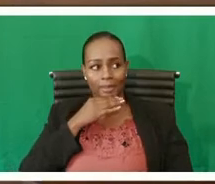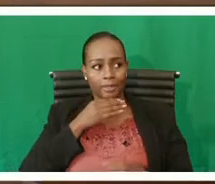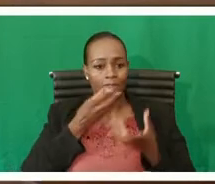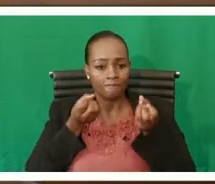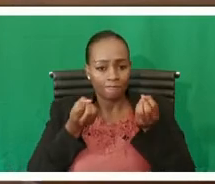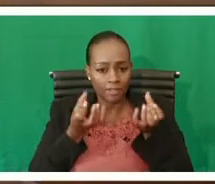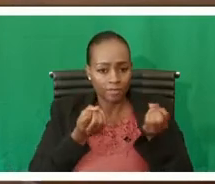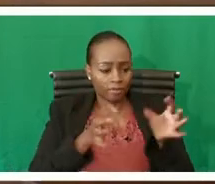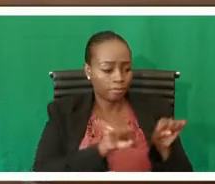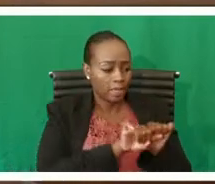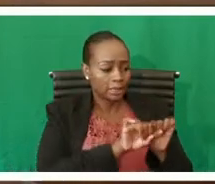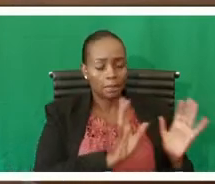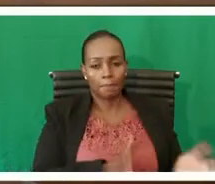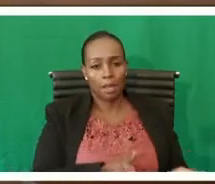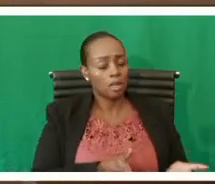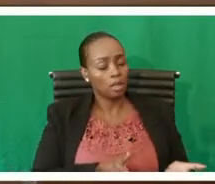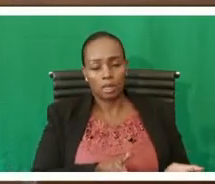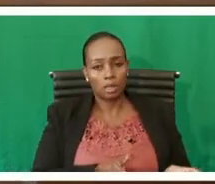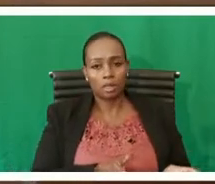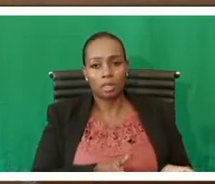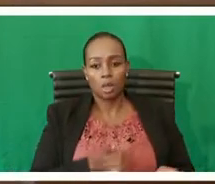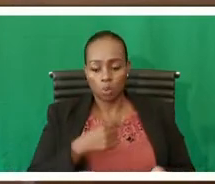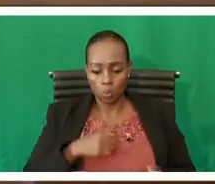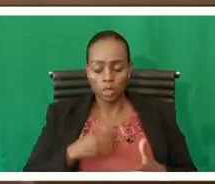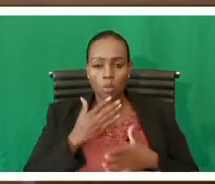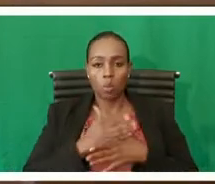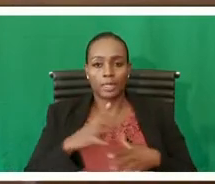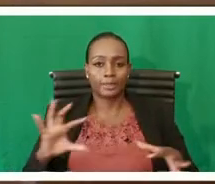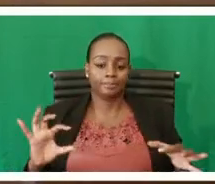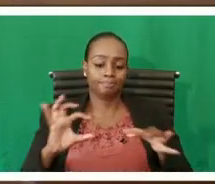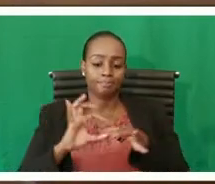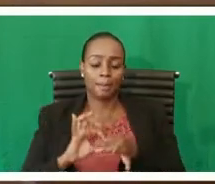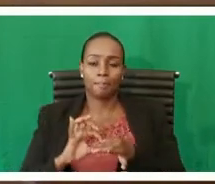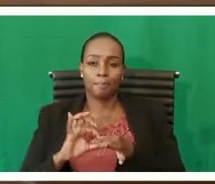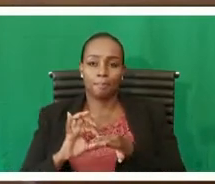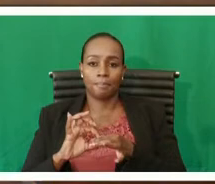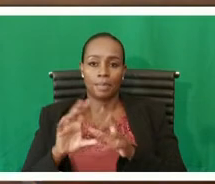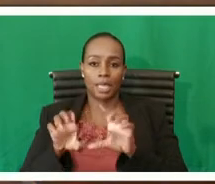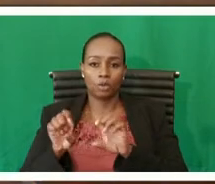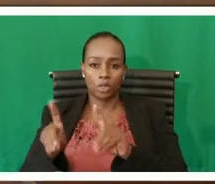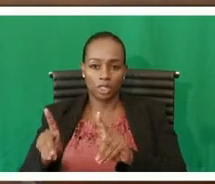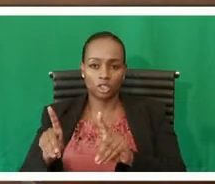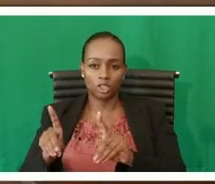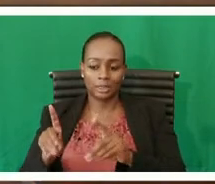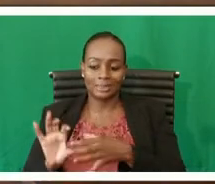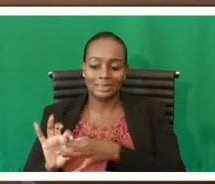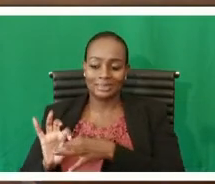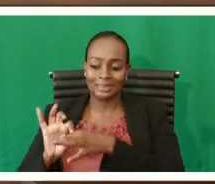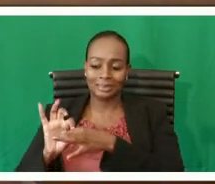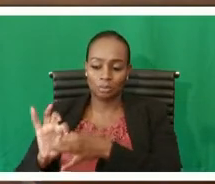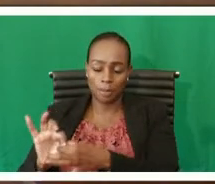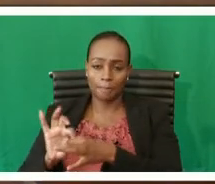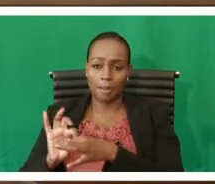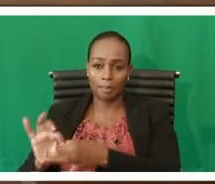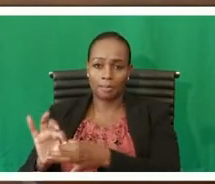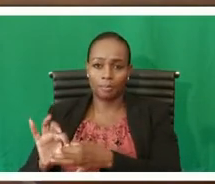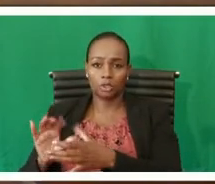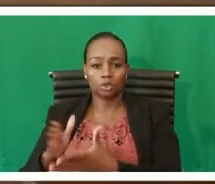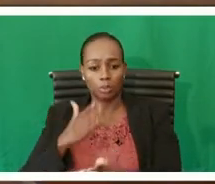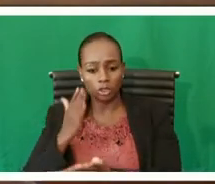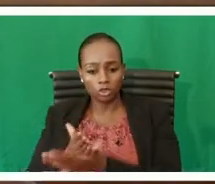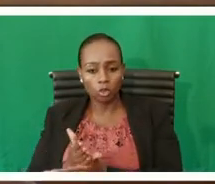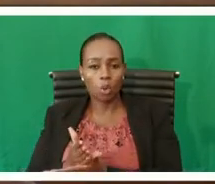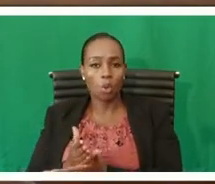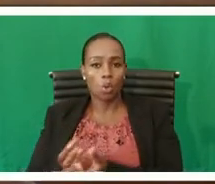bursaries. Working with the sector education and training authorities, we are leading the efforts of providing work